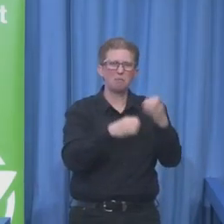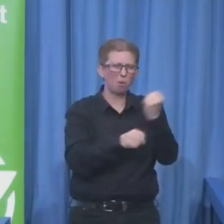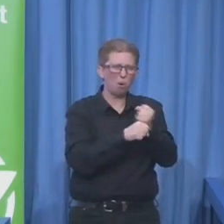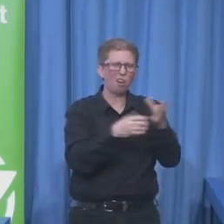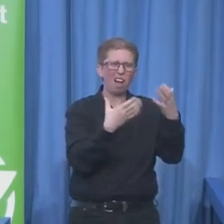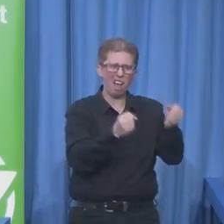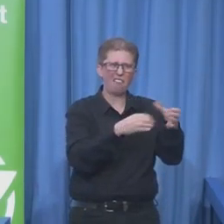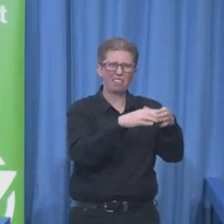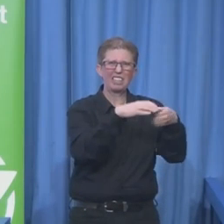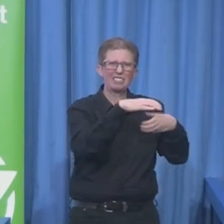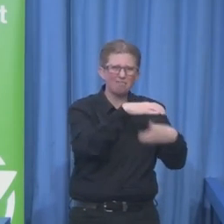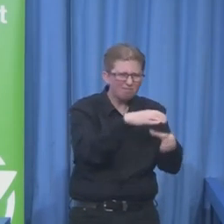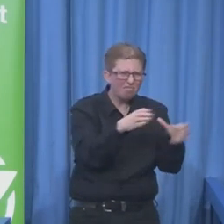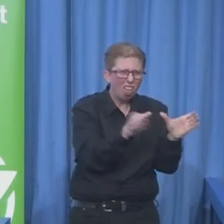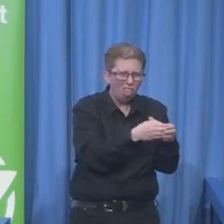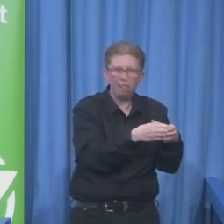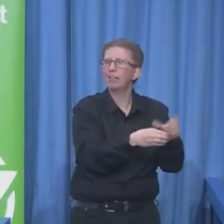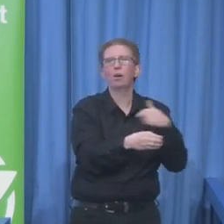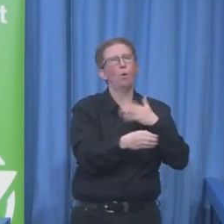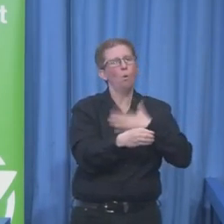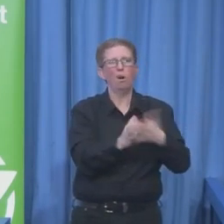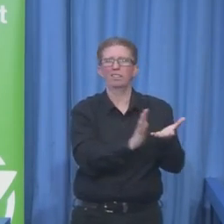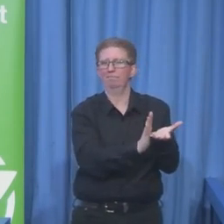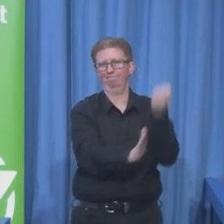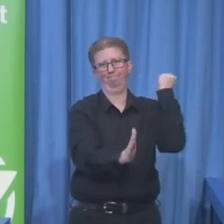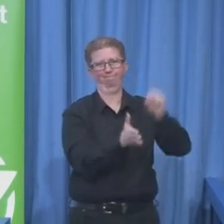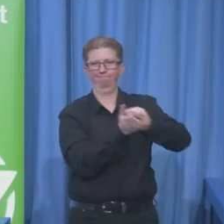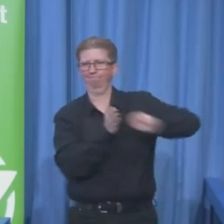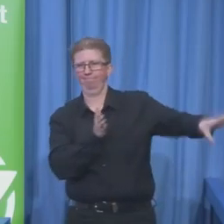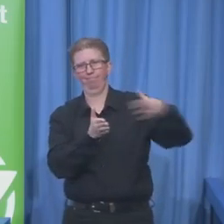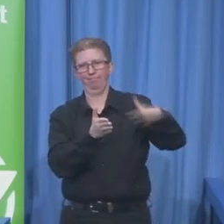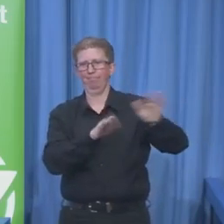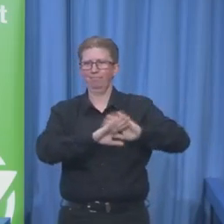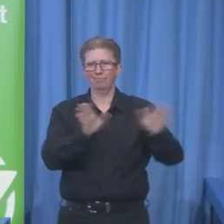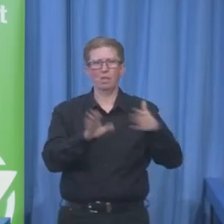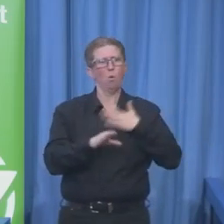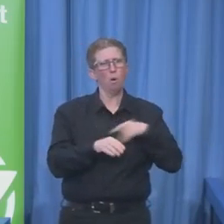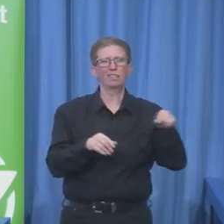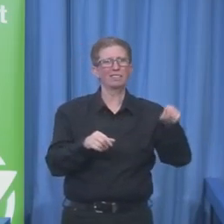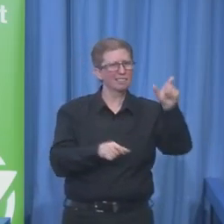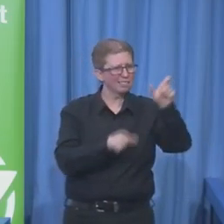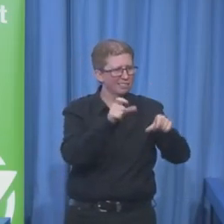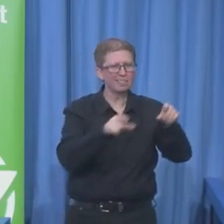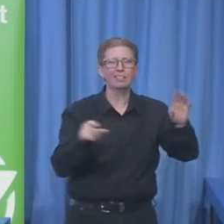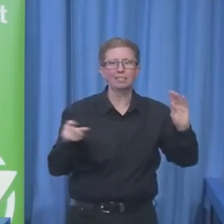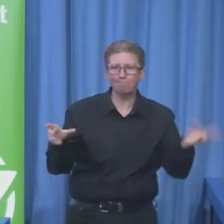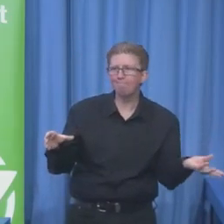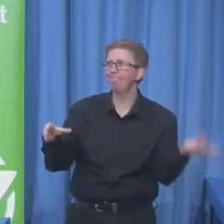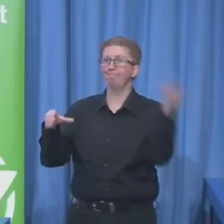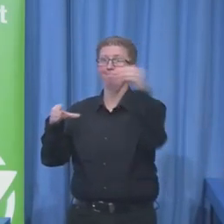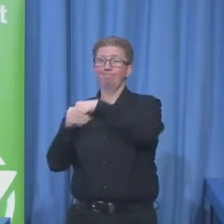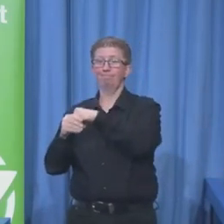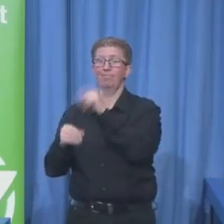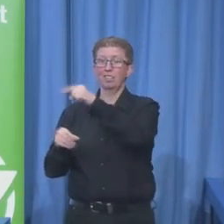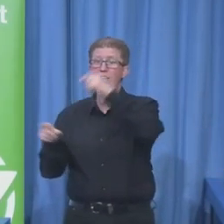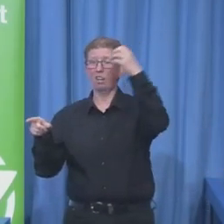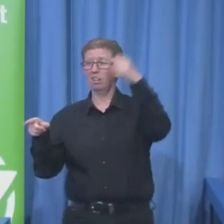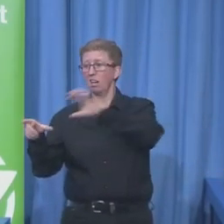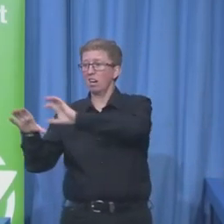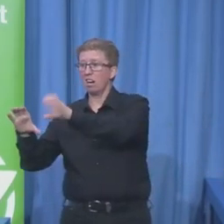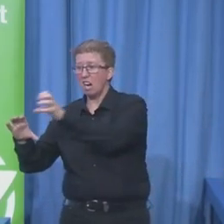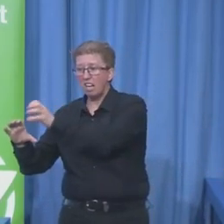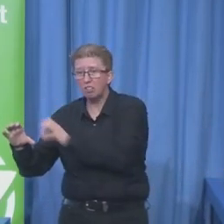and municipalities that provide inclusive work opportunities. People can work in the companies